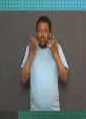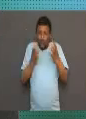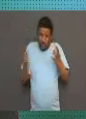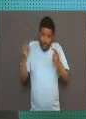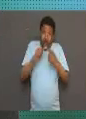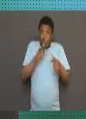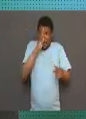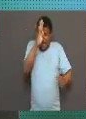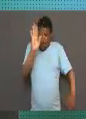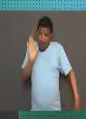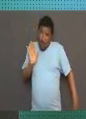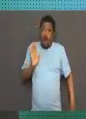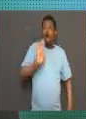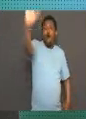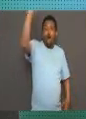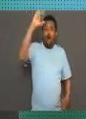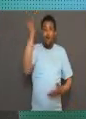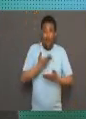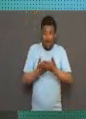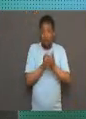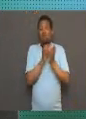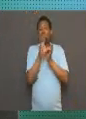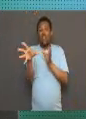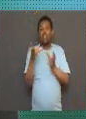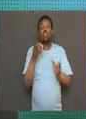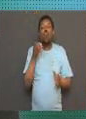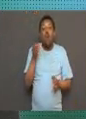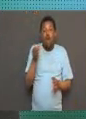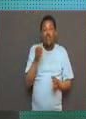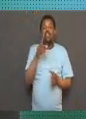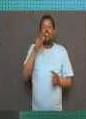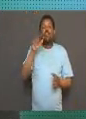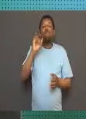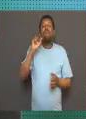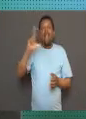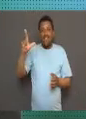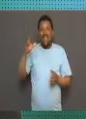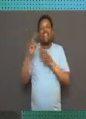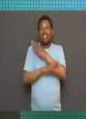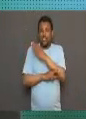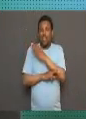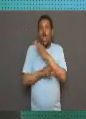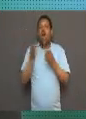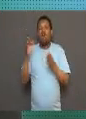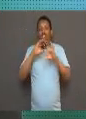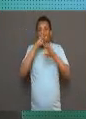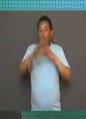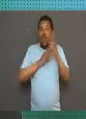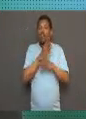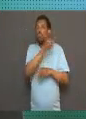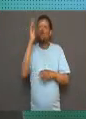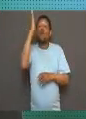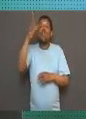your own map projection of the tropical regions of the world, you will